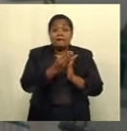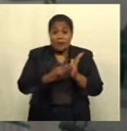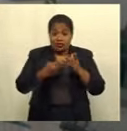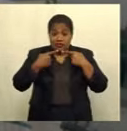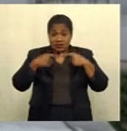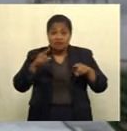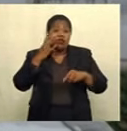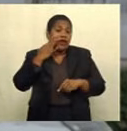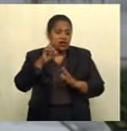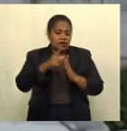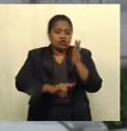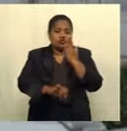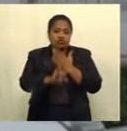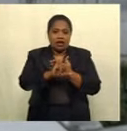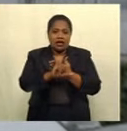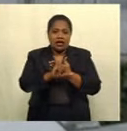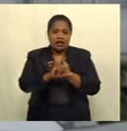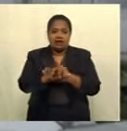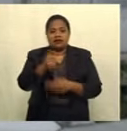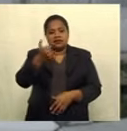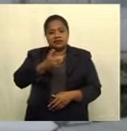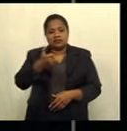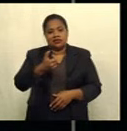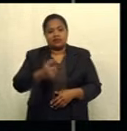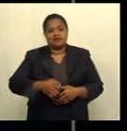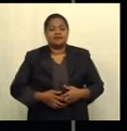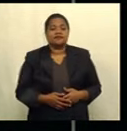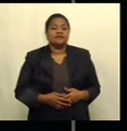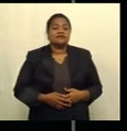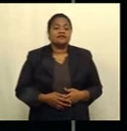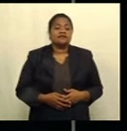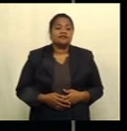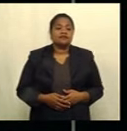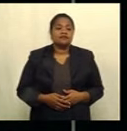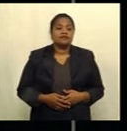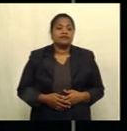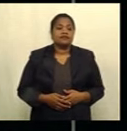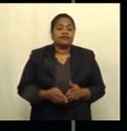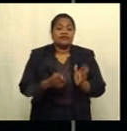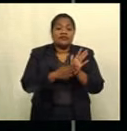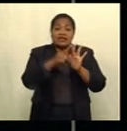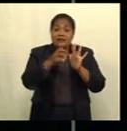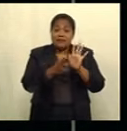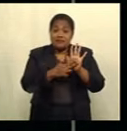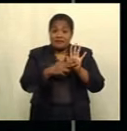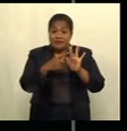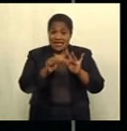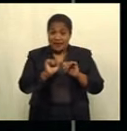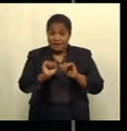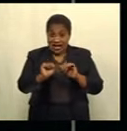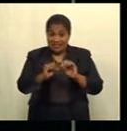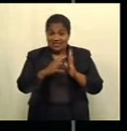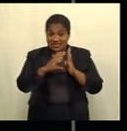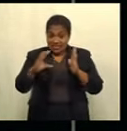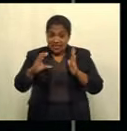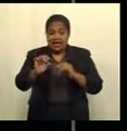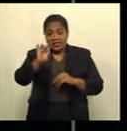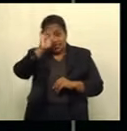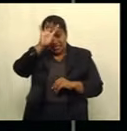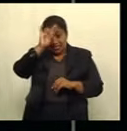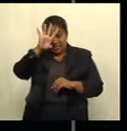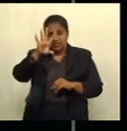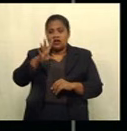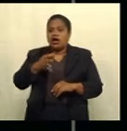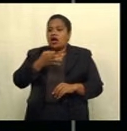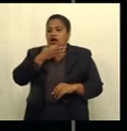July 16th. Edwin Nand, FBC News. Minibus and taxi operators are pleading with the public to get